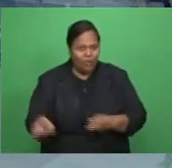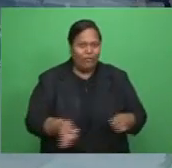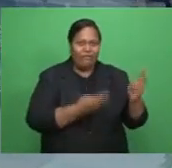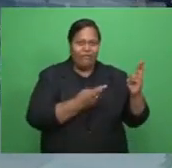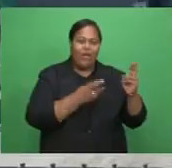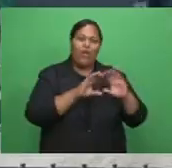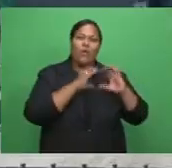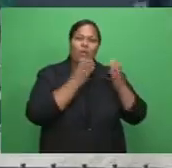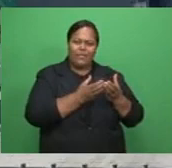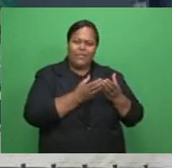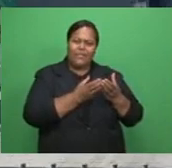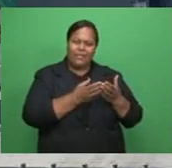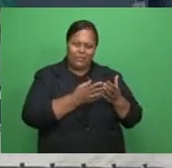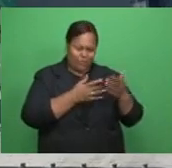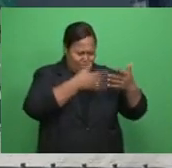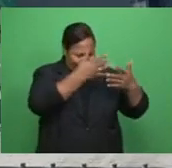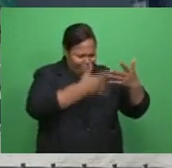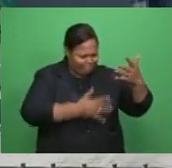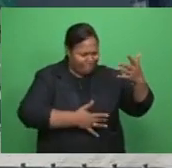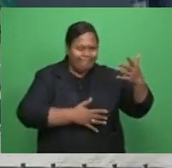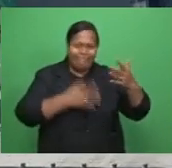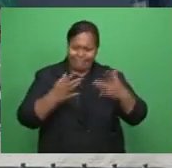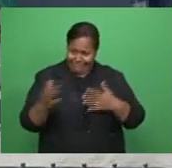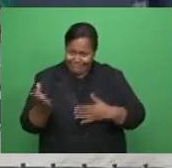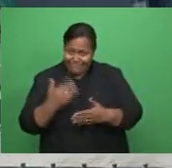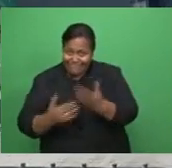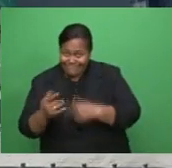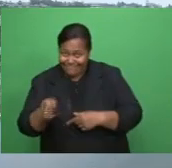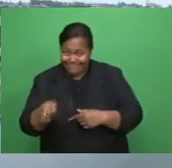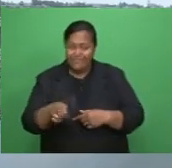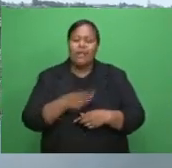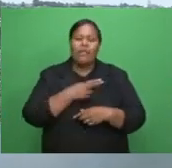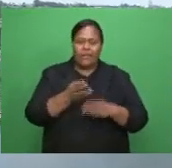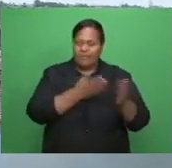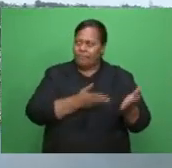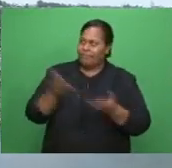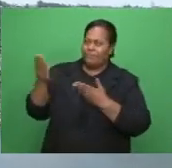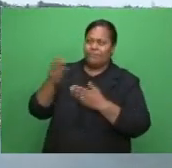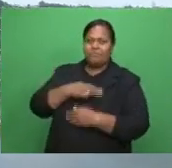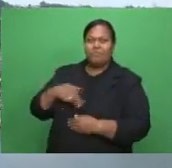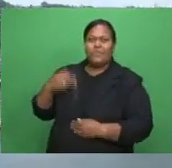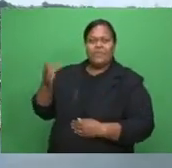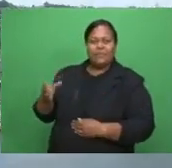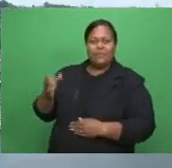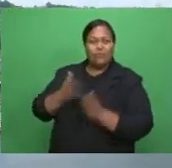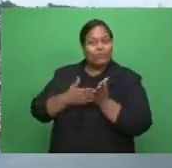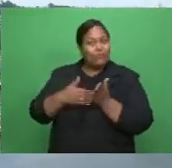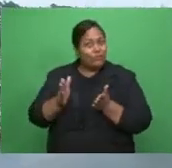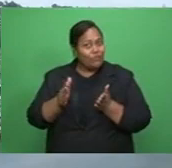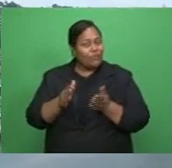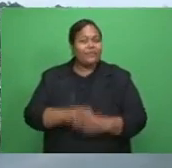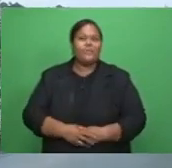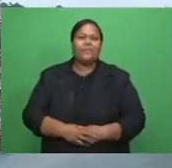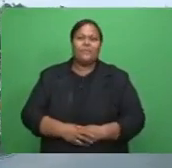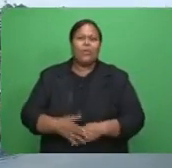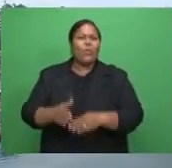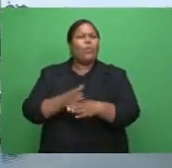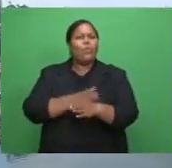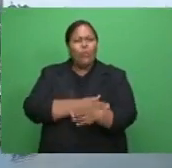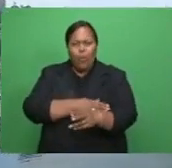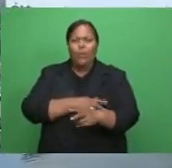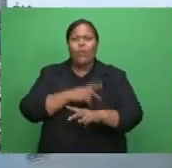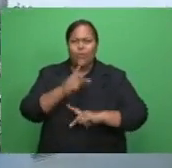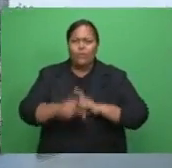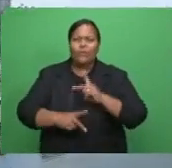public objection, and then finally it comes back to the minister for approval. So it's a very long-winded